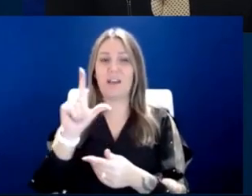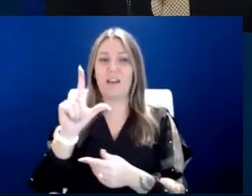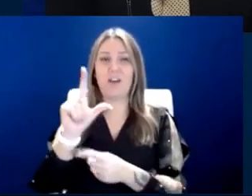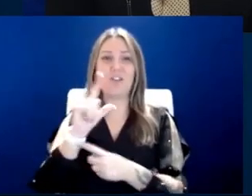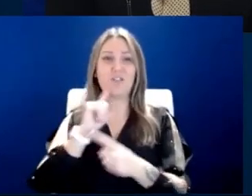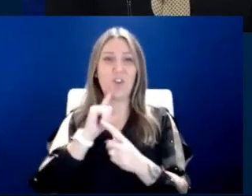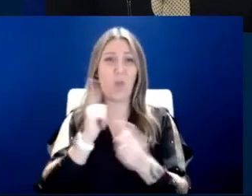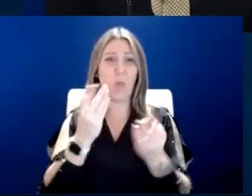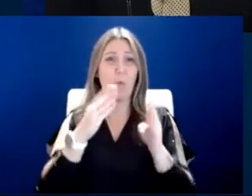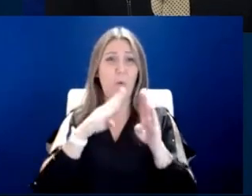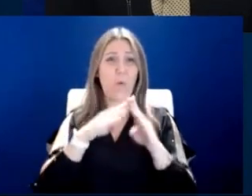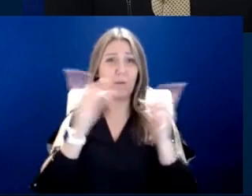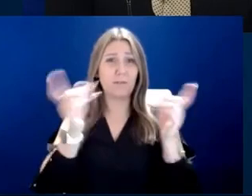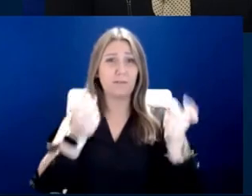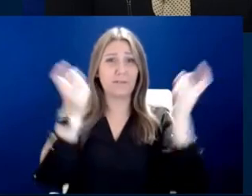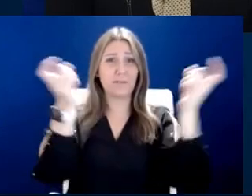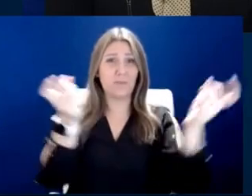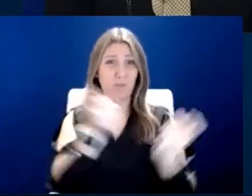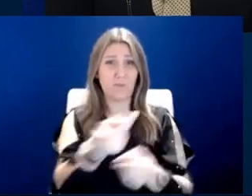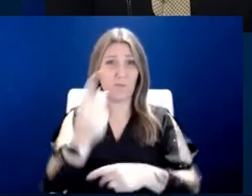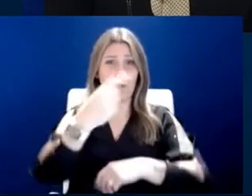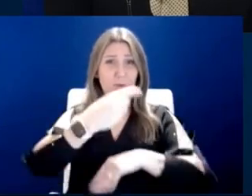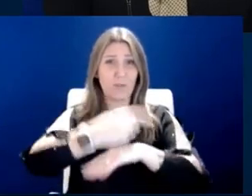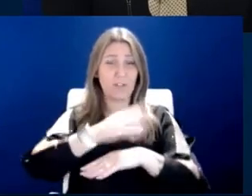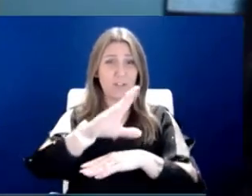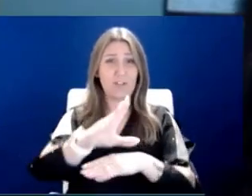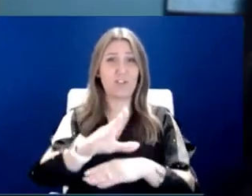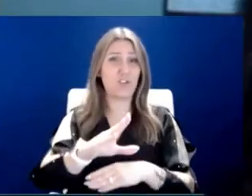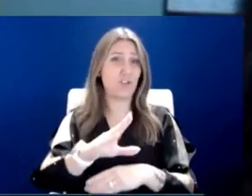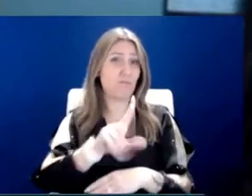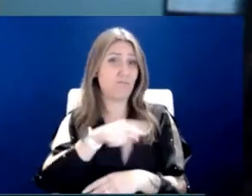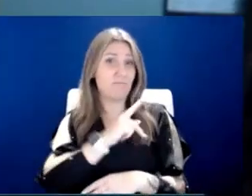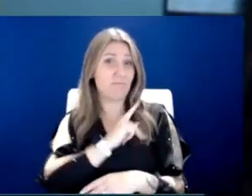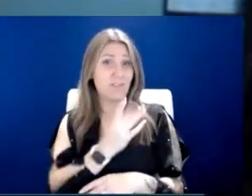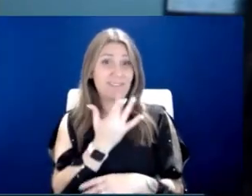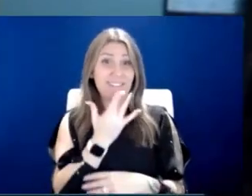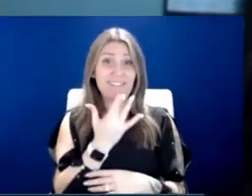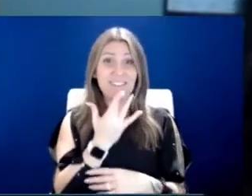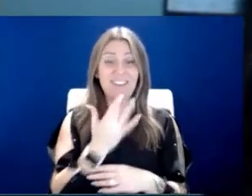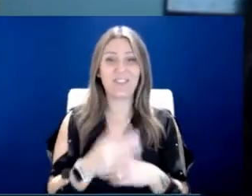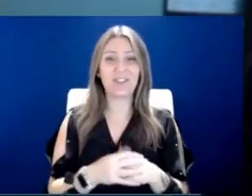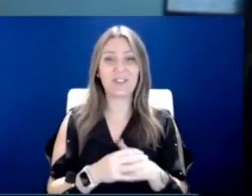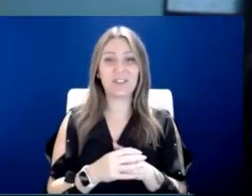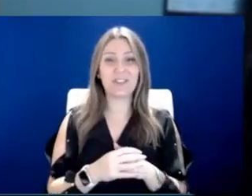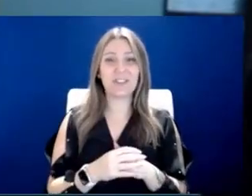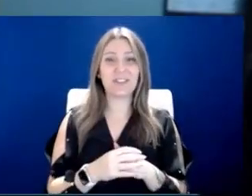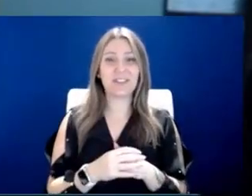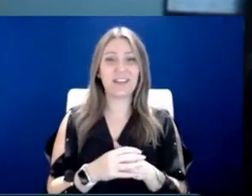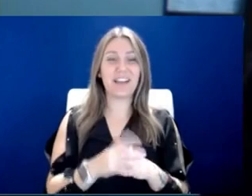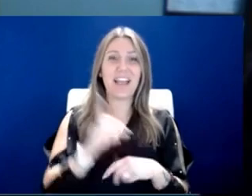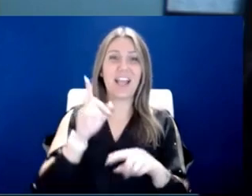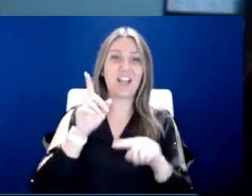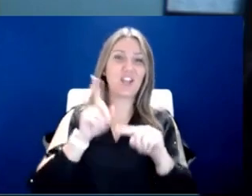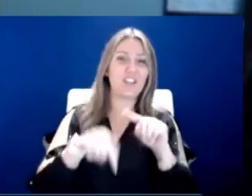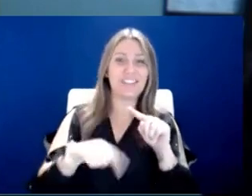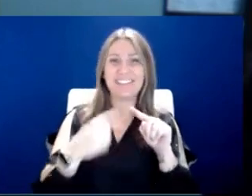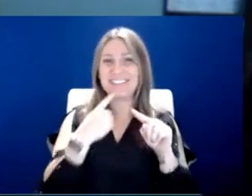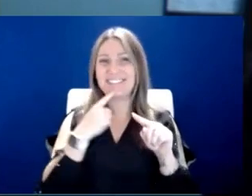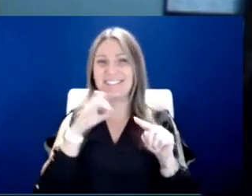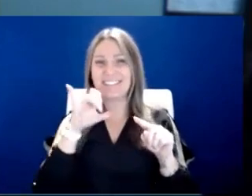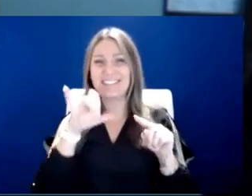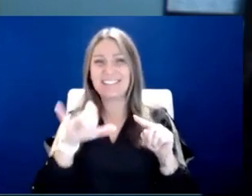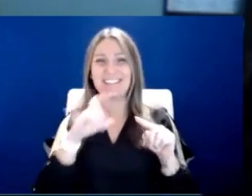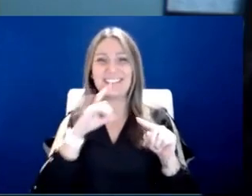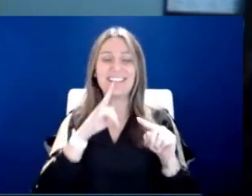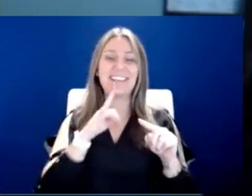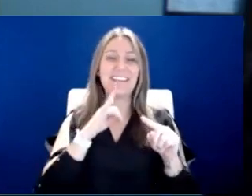days. Your personal faves? Well, yeah, I couldn't say that. I was fortunate to take care